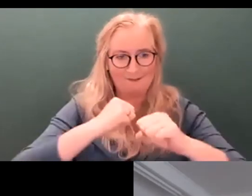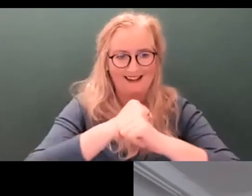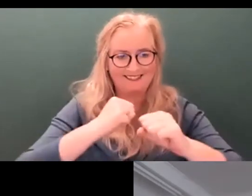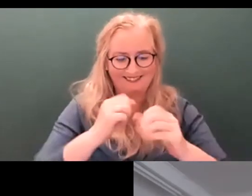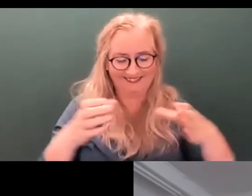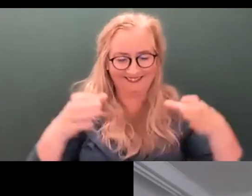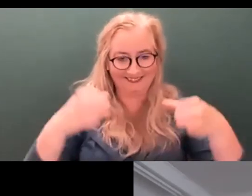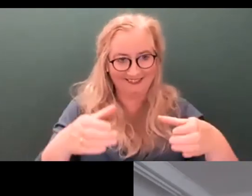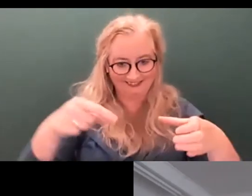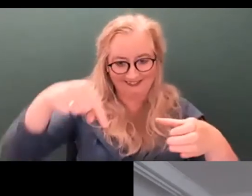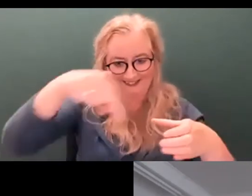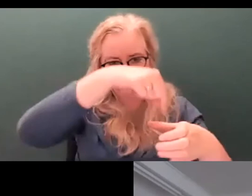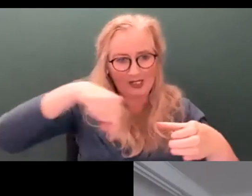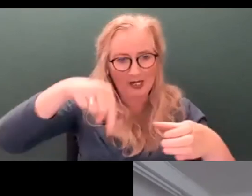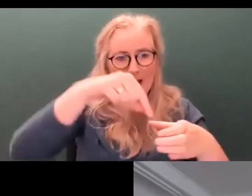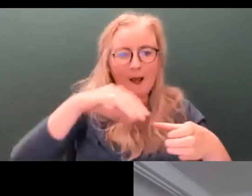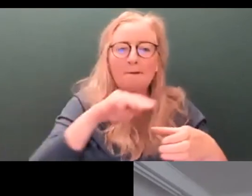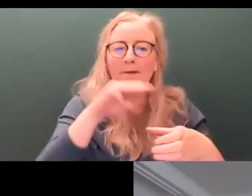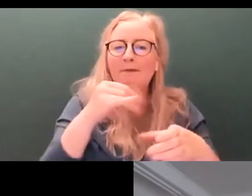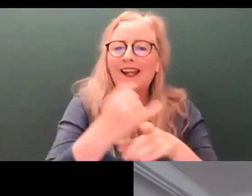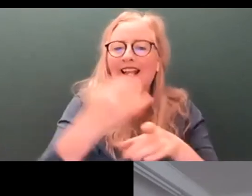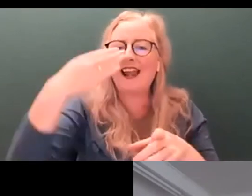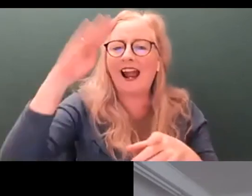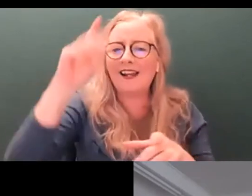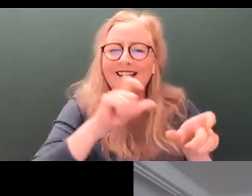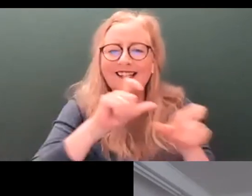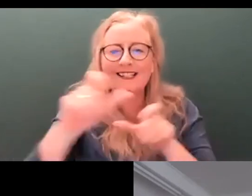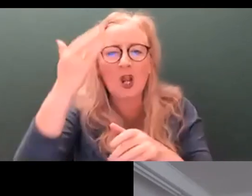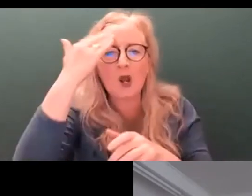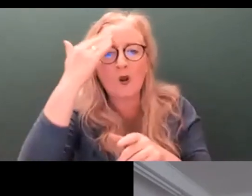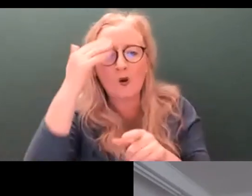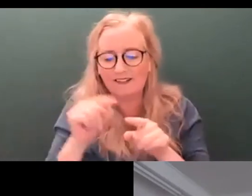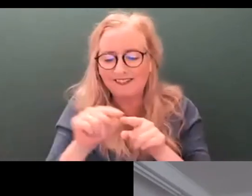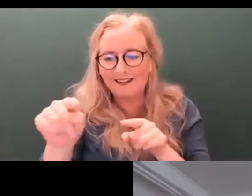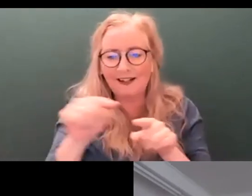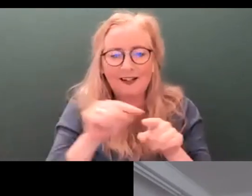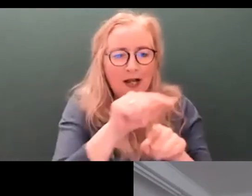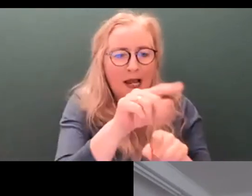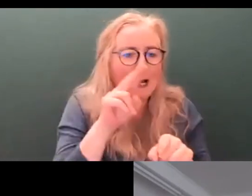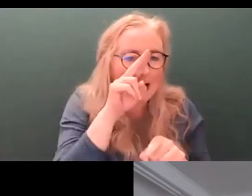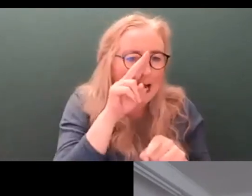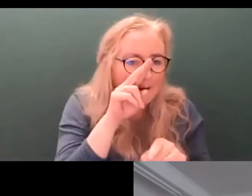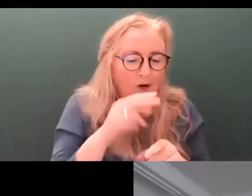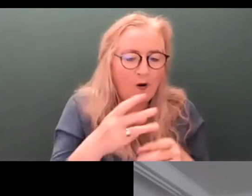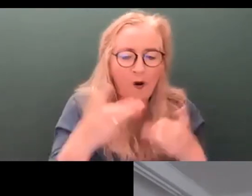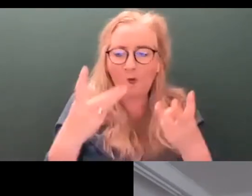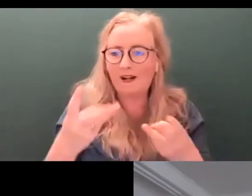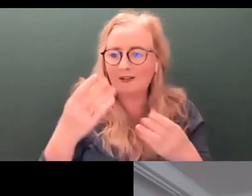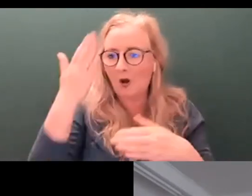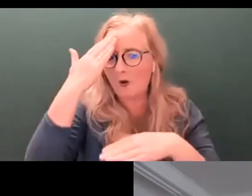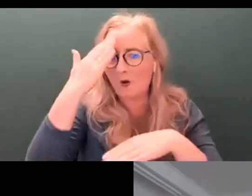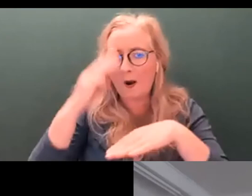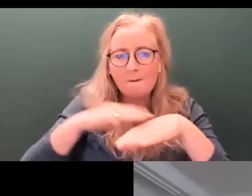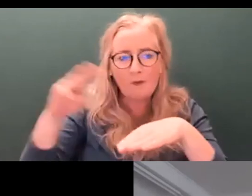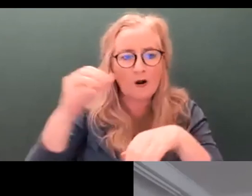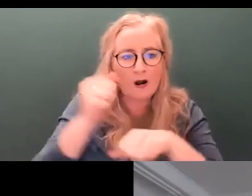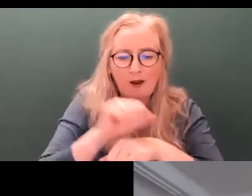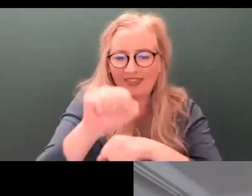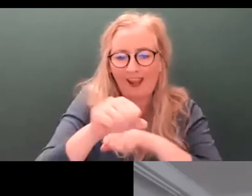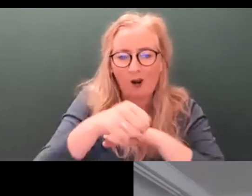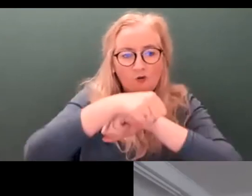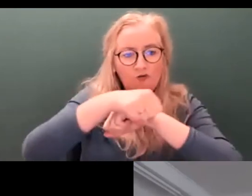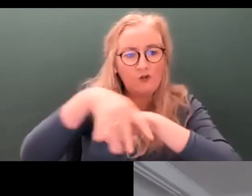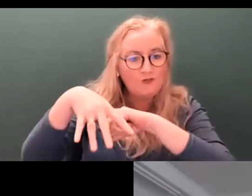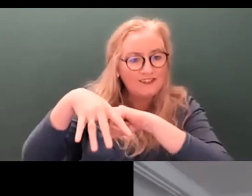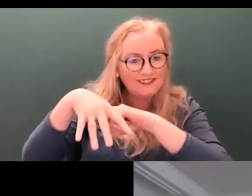still in Ireland, still know their neighbours in many places, still want to know more about their roots. If we don't